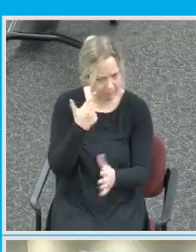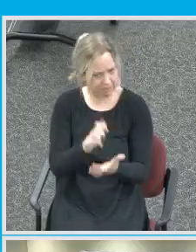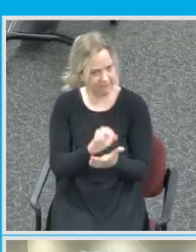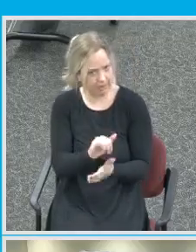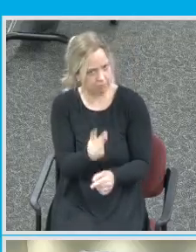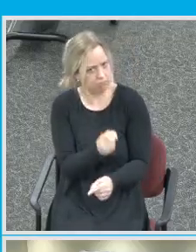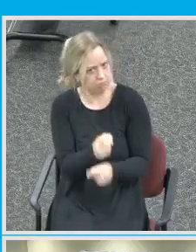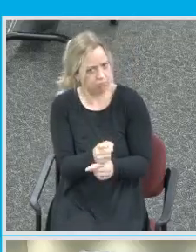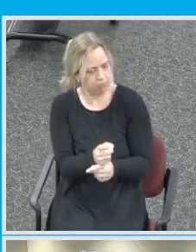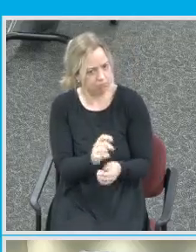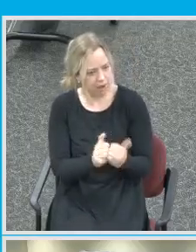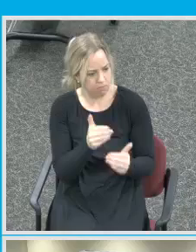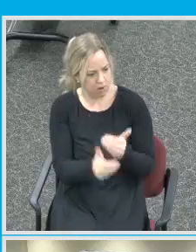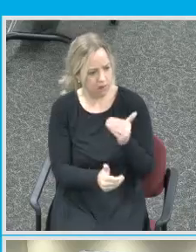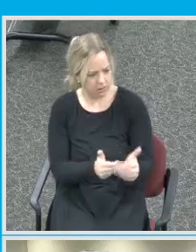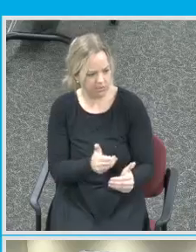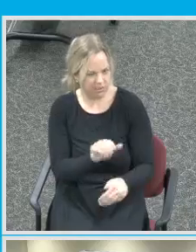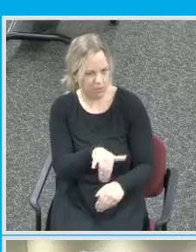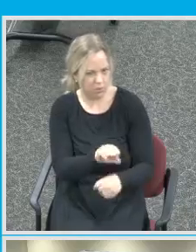Okay.